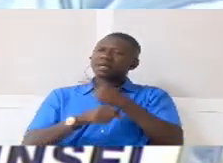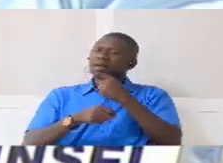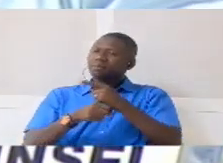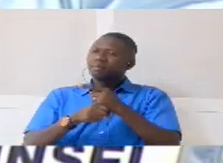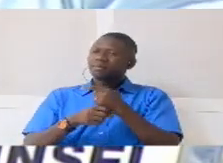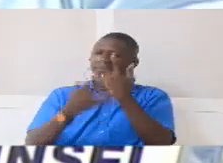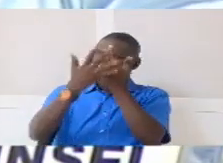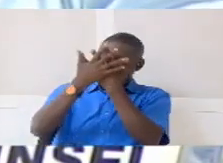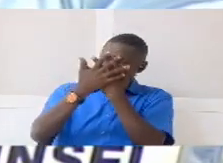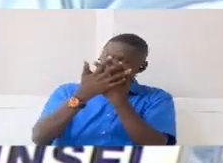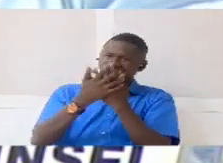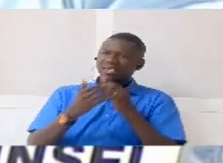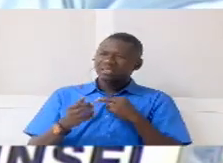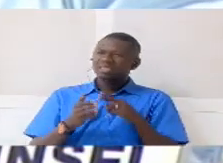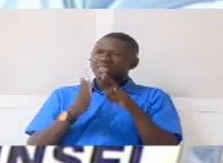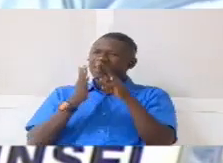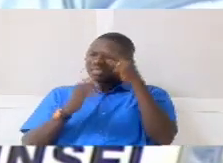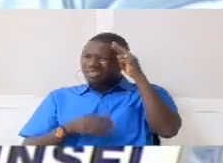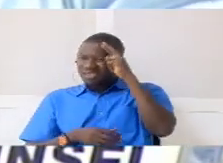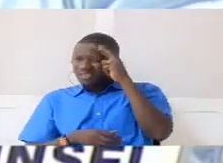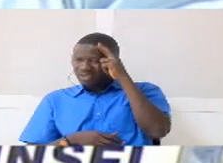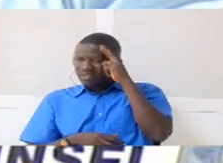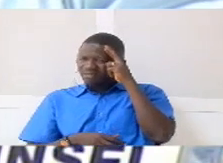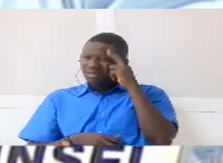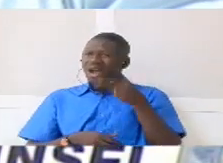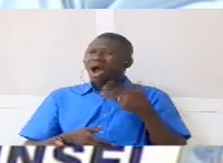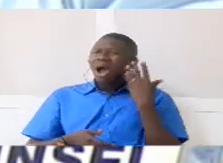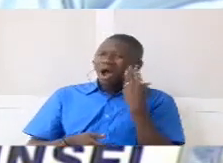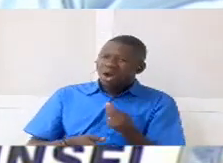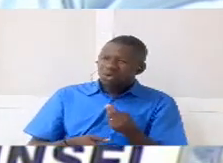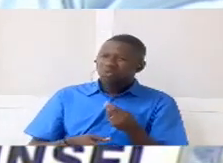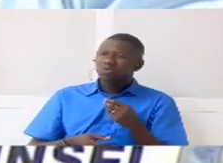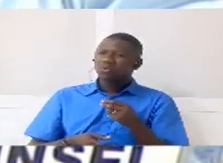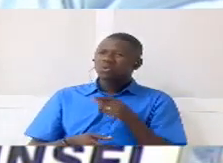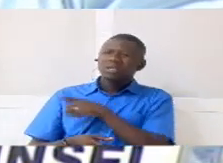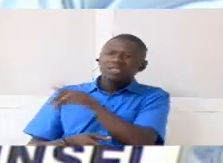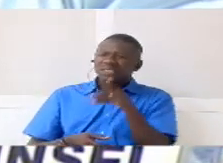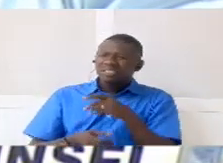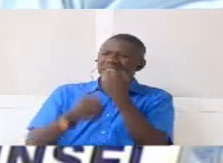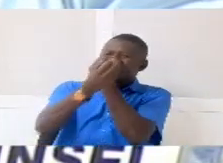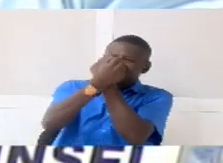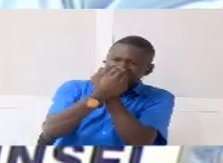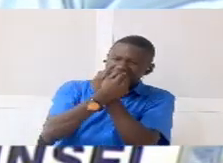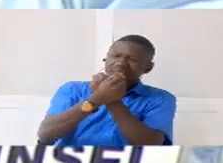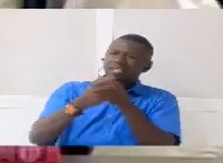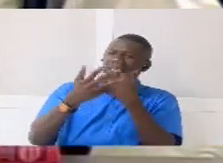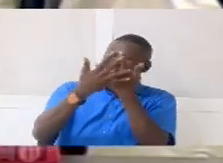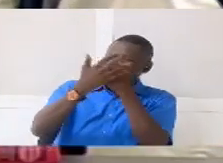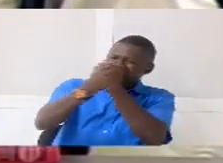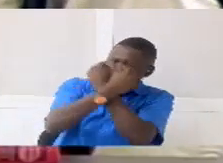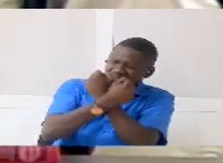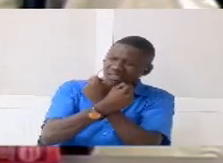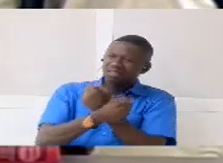reasons for imprisonment? Isa fo no nyele fo do kulal men be kasola karo ile la faha